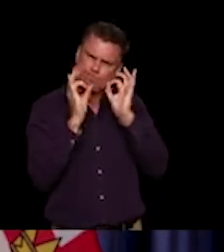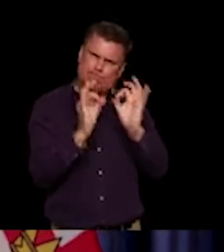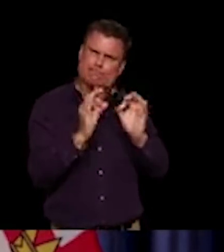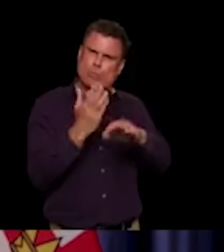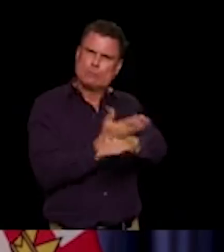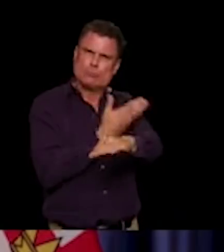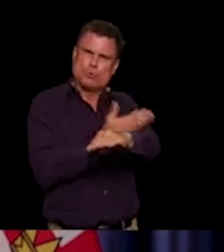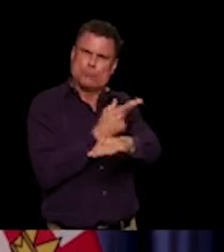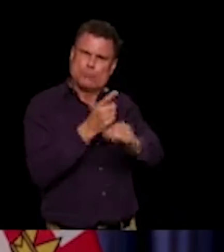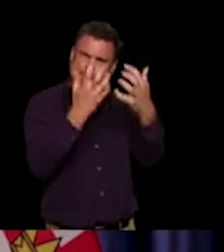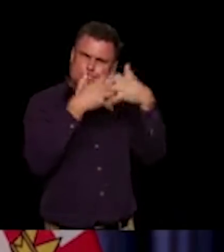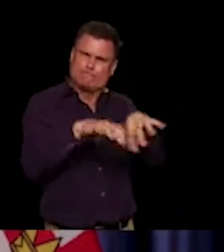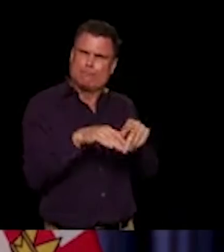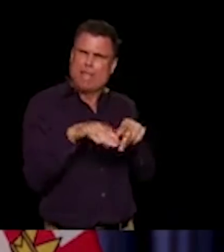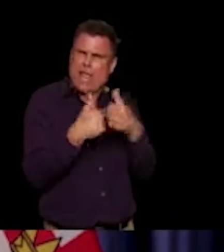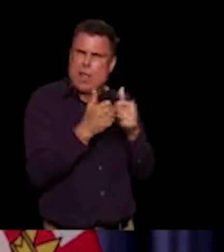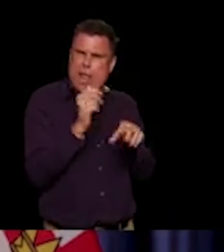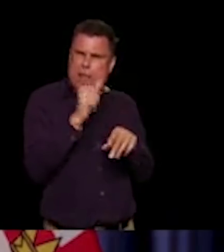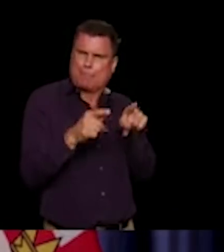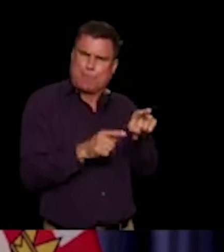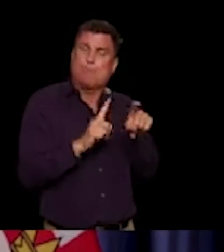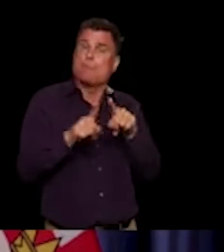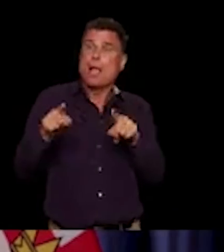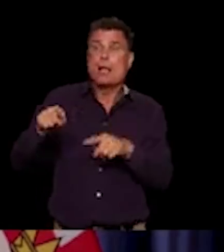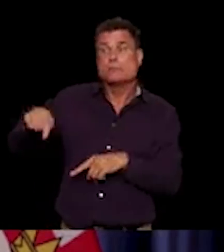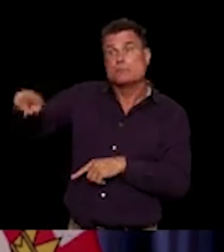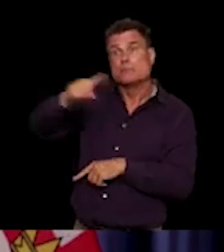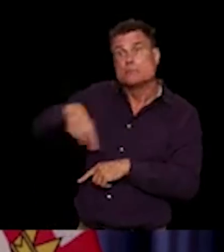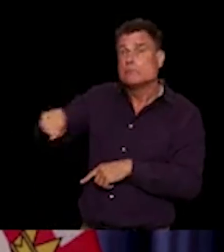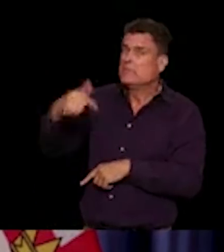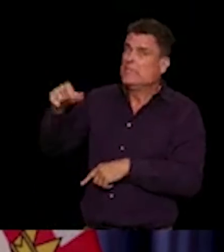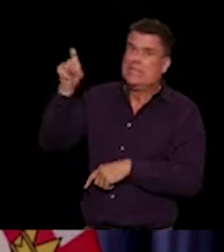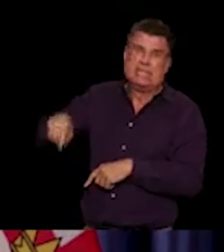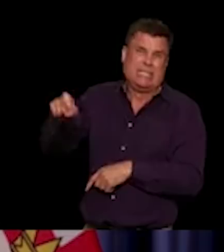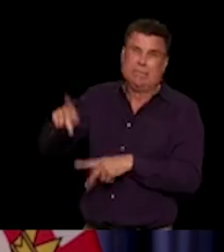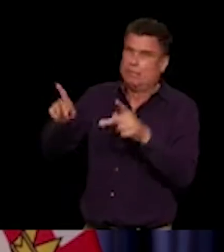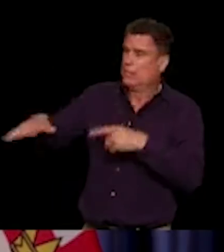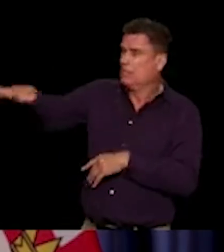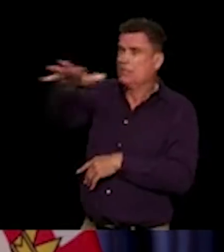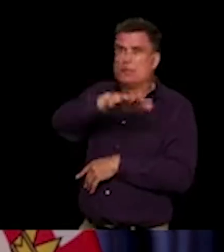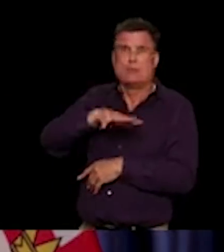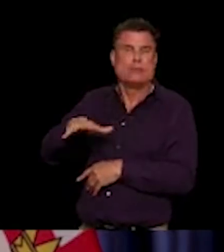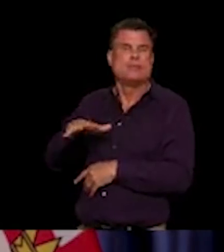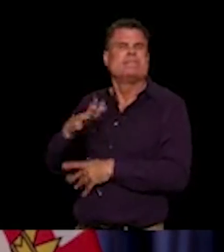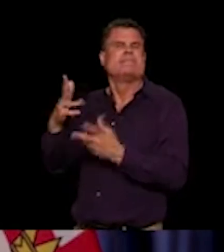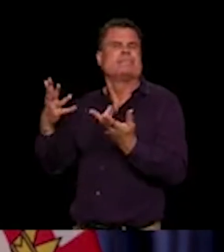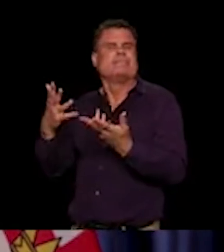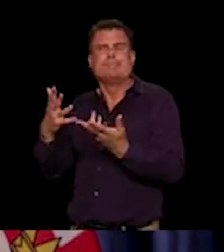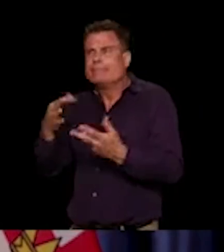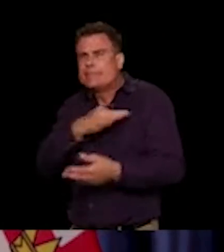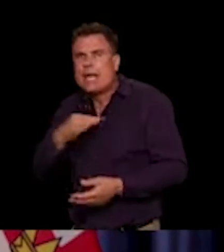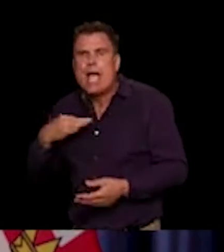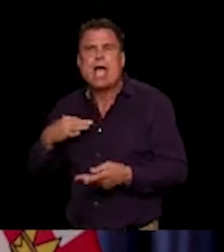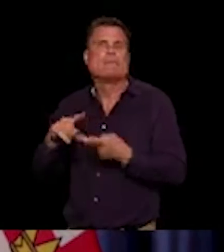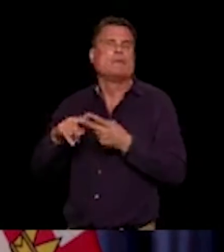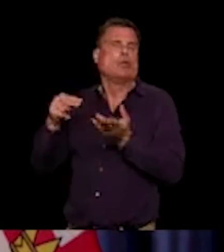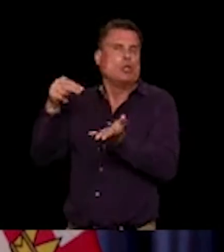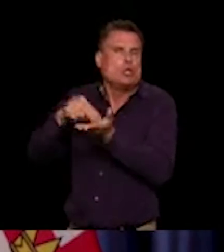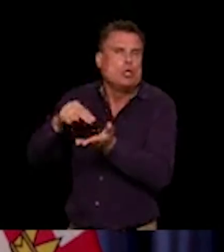the personalized approach of talking to people and getting answers to questions that may not have been picked up on the app.